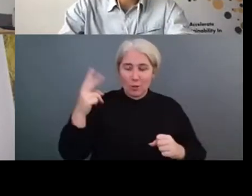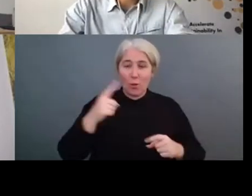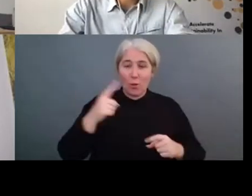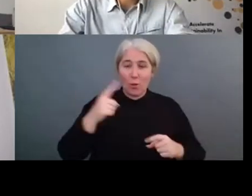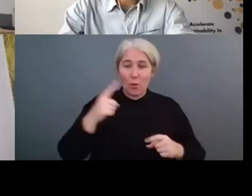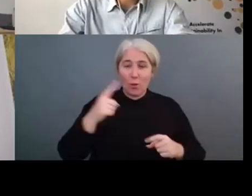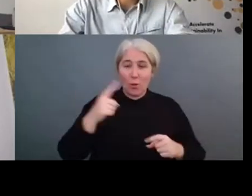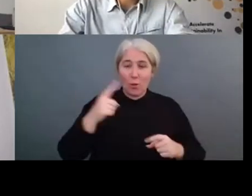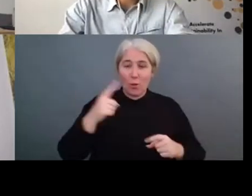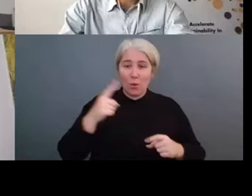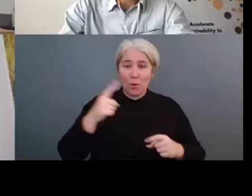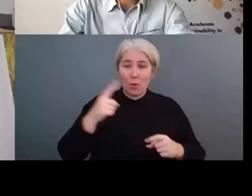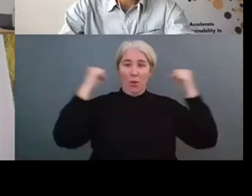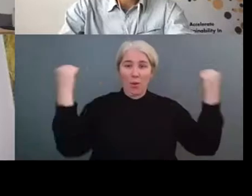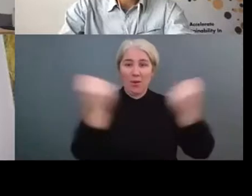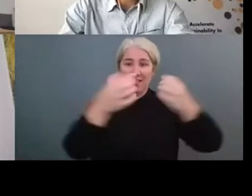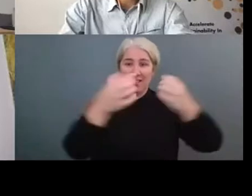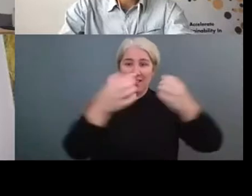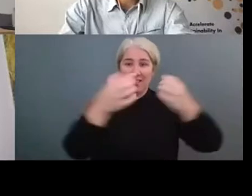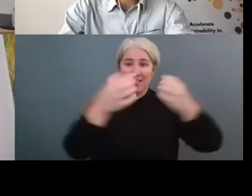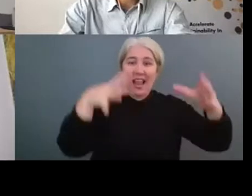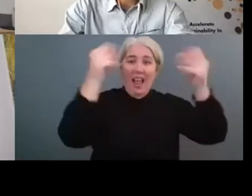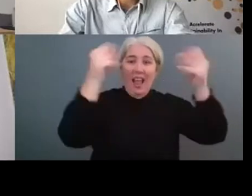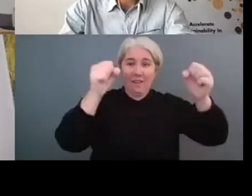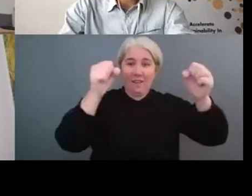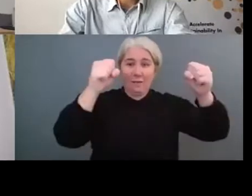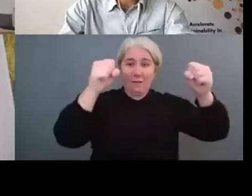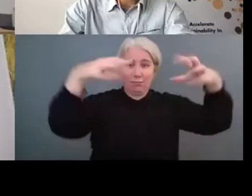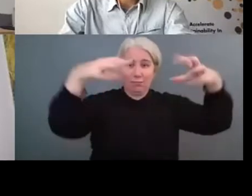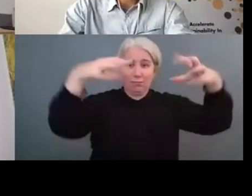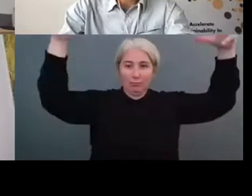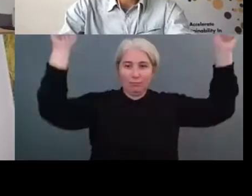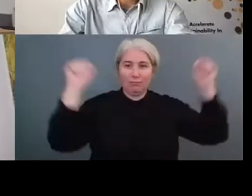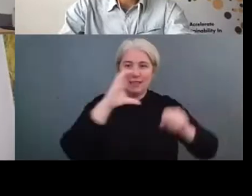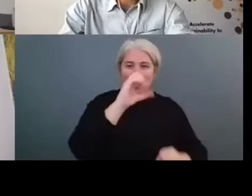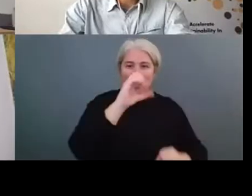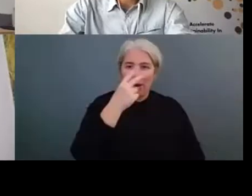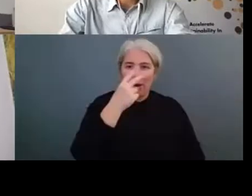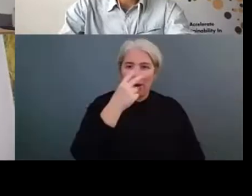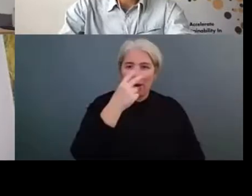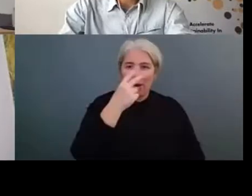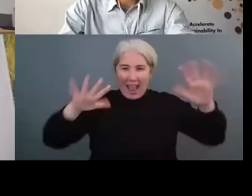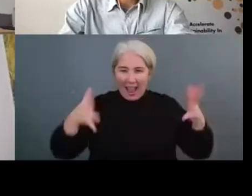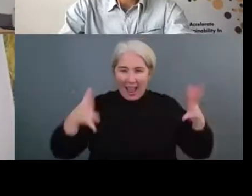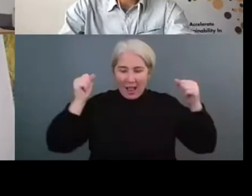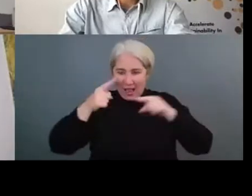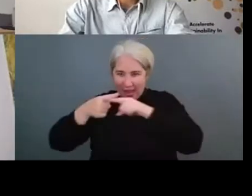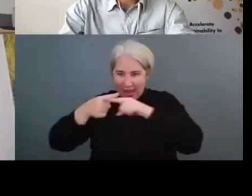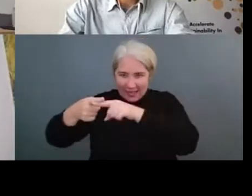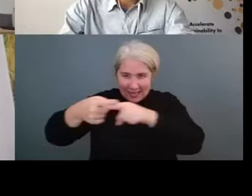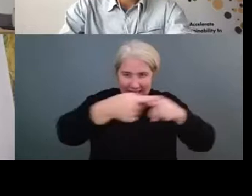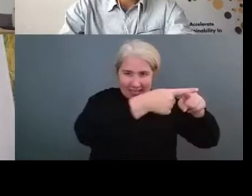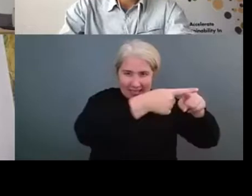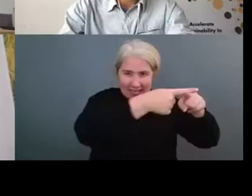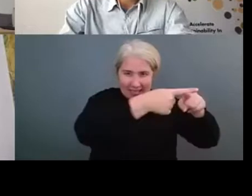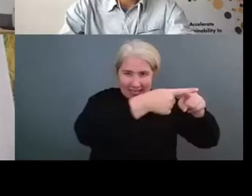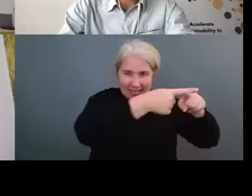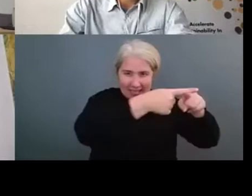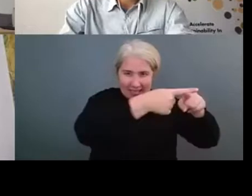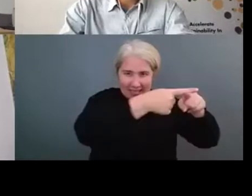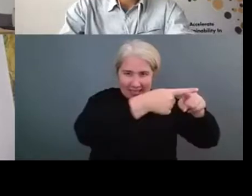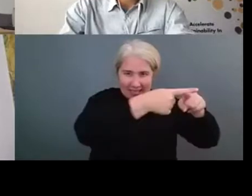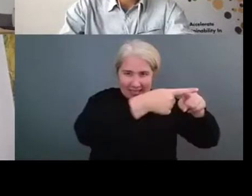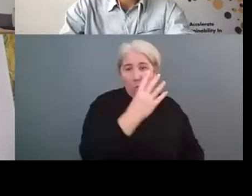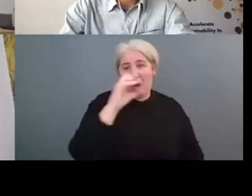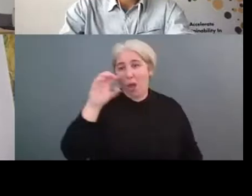We shared it at this step only with our 400 co-workers. They on a voluntary